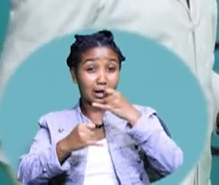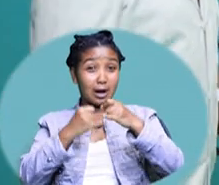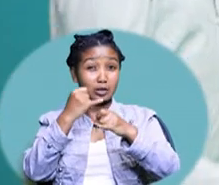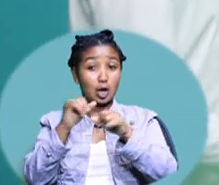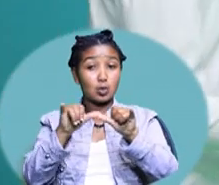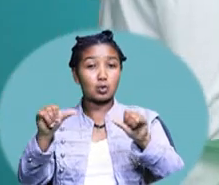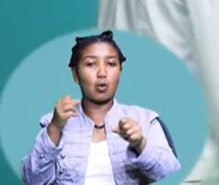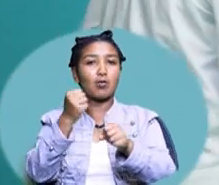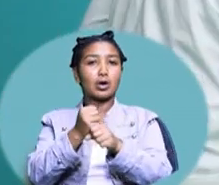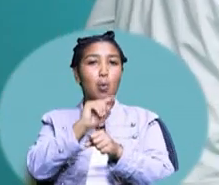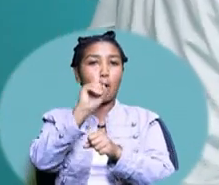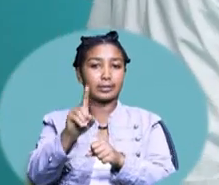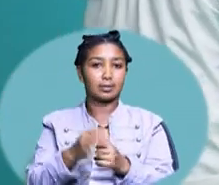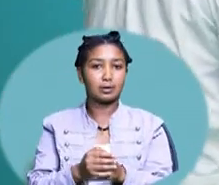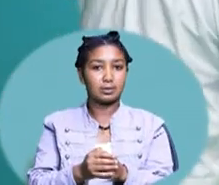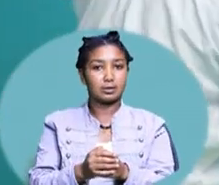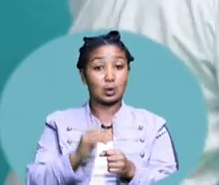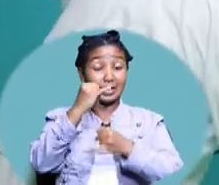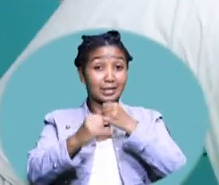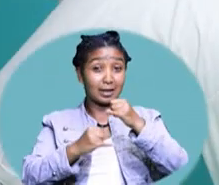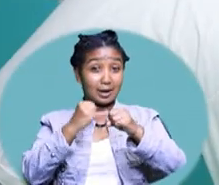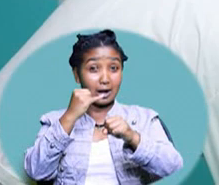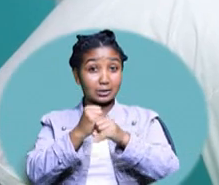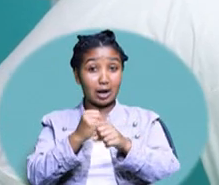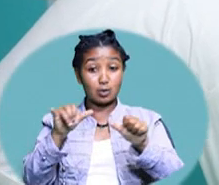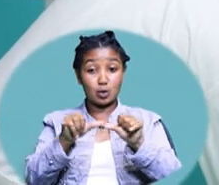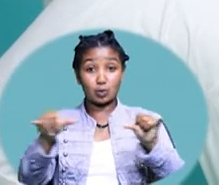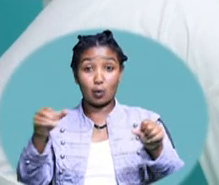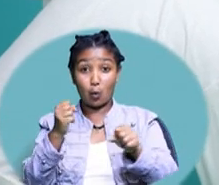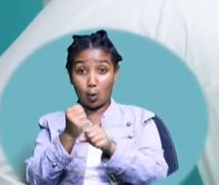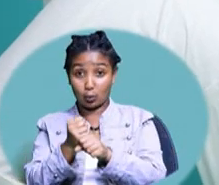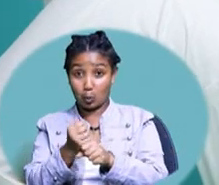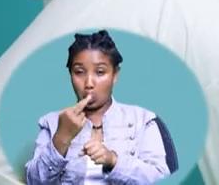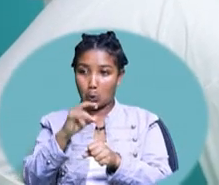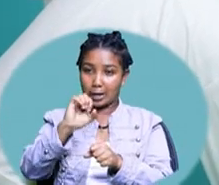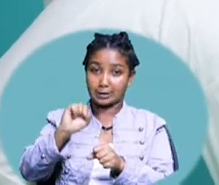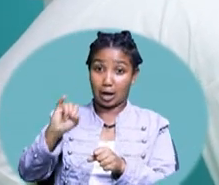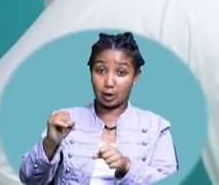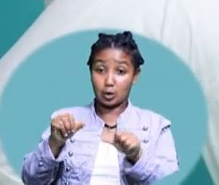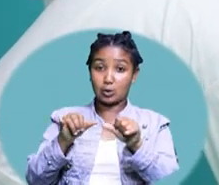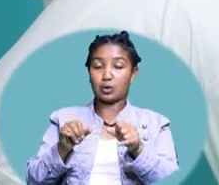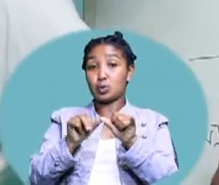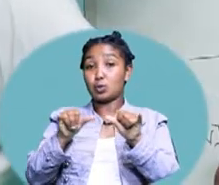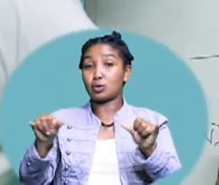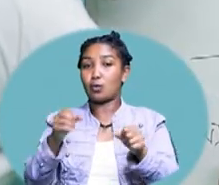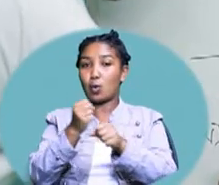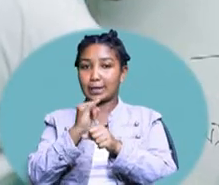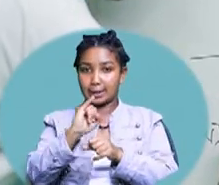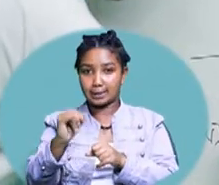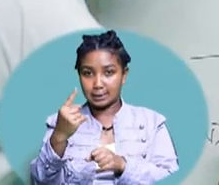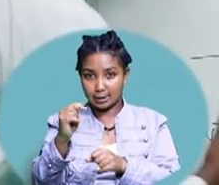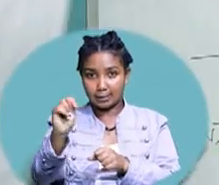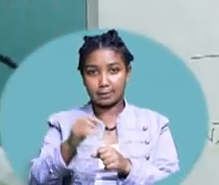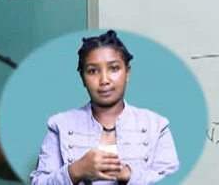of work? Therefore, the systematic international unit of work, or SI unit of work, is